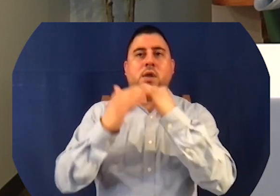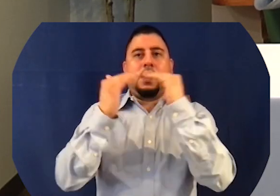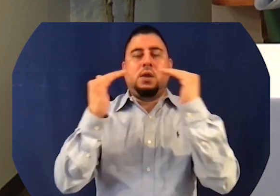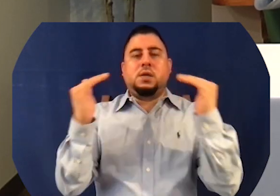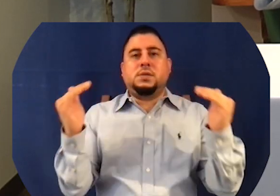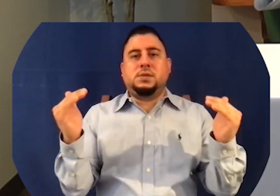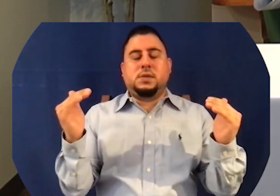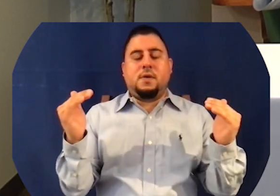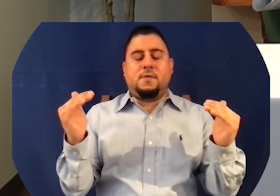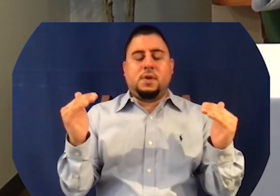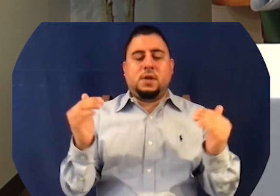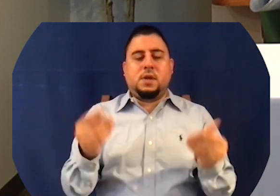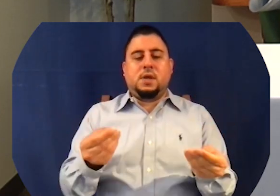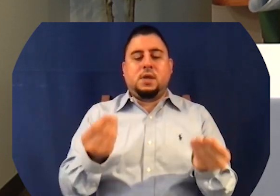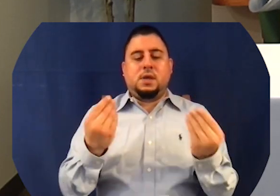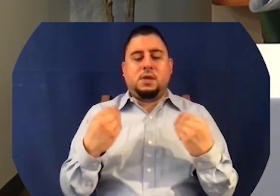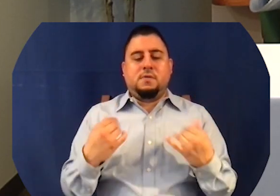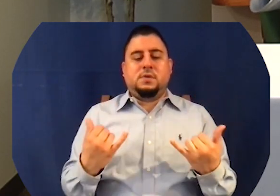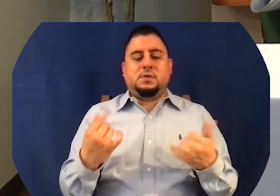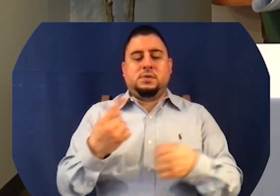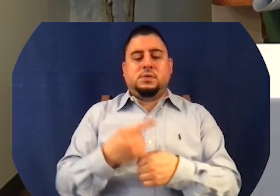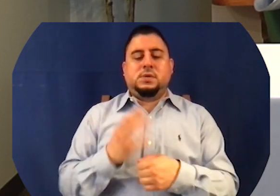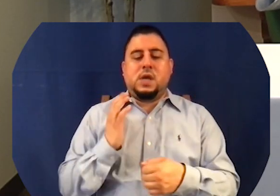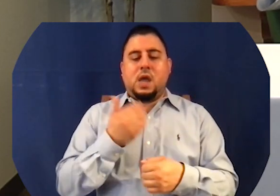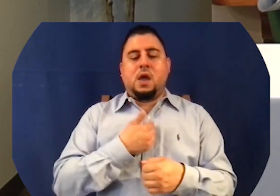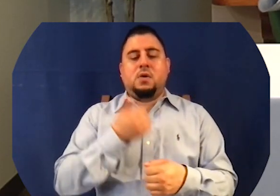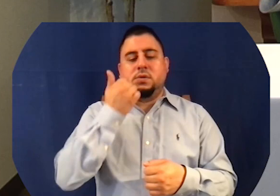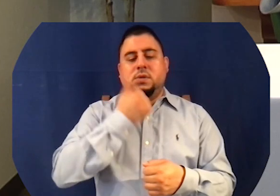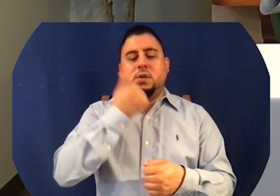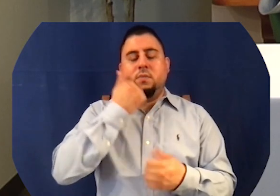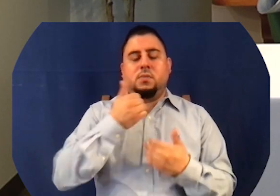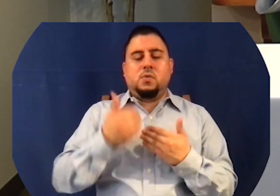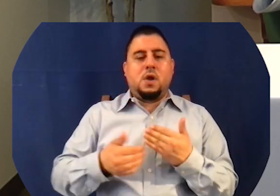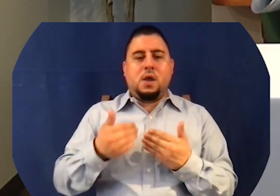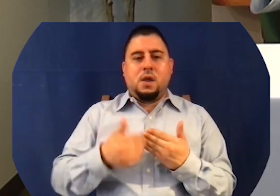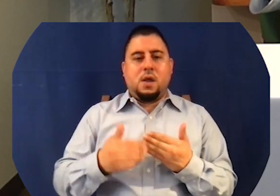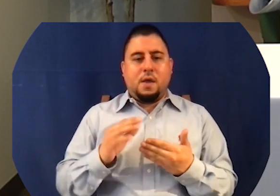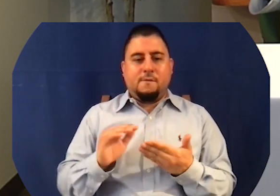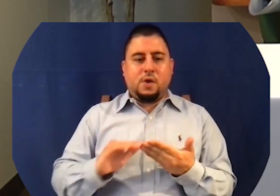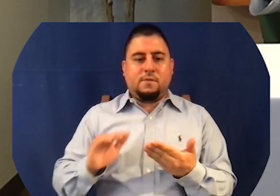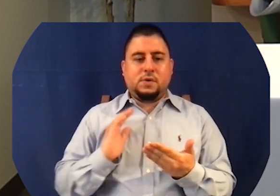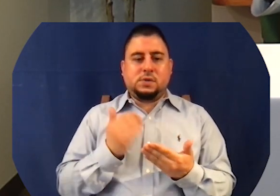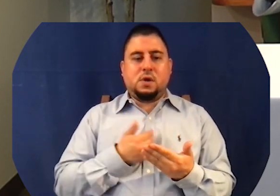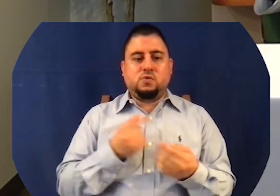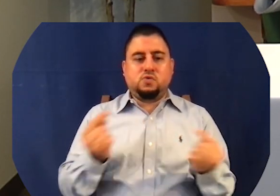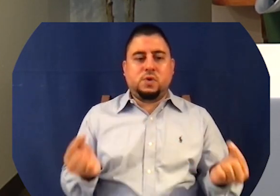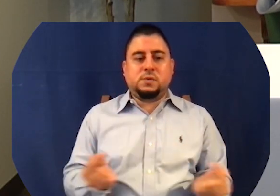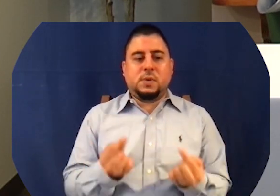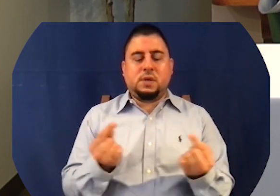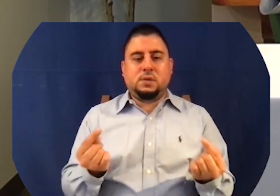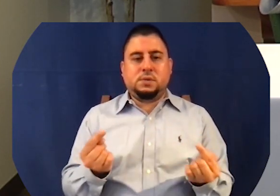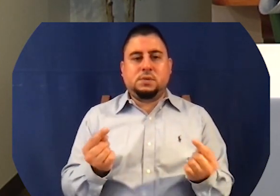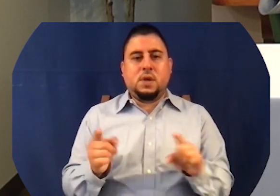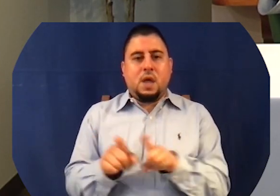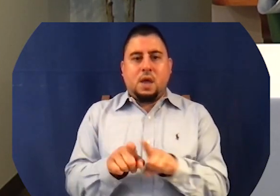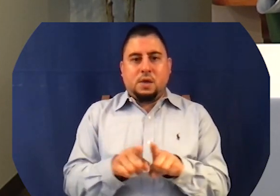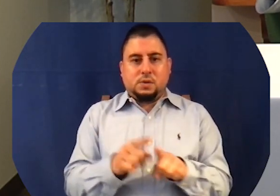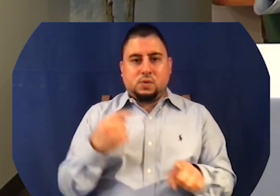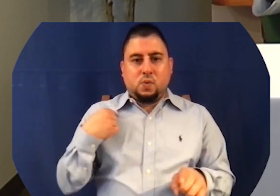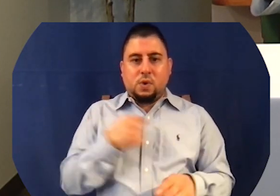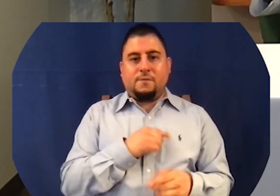on earth as it is in heaven. Give us this day our daily bread, and forgive us our